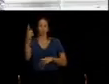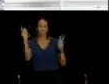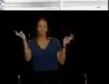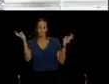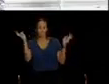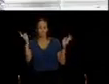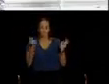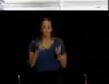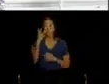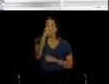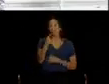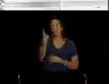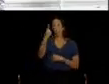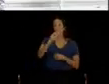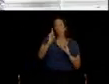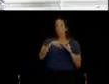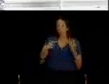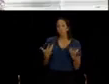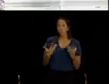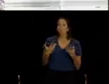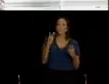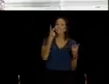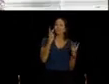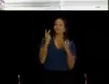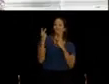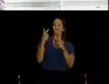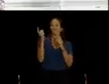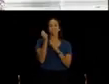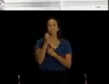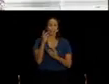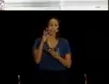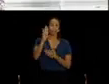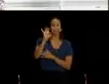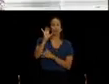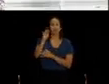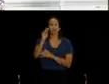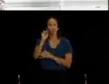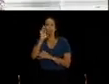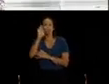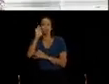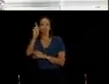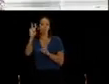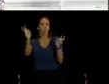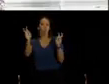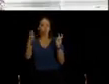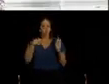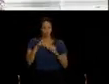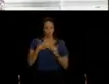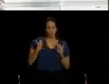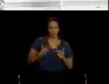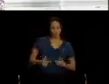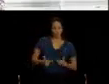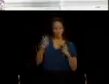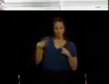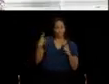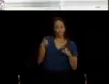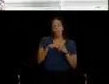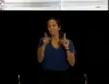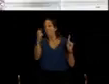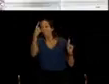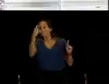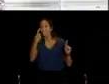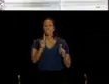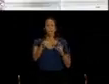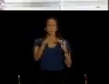a memoir. And it's a memoir of essays about my life thus far, but also it's a memoir about a girl who was